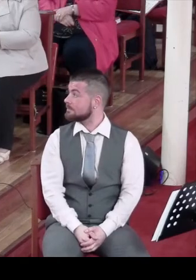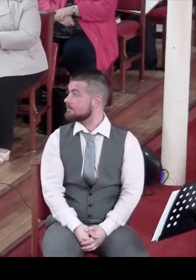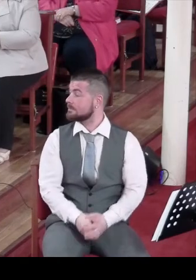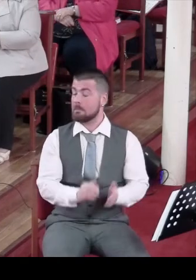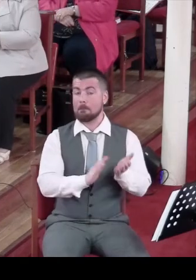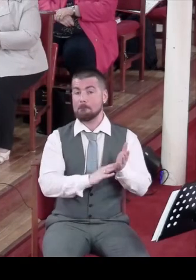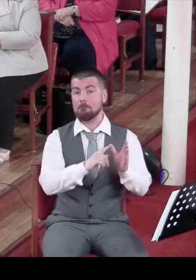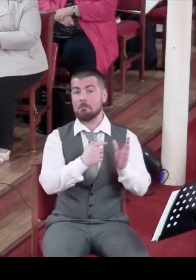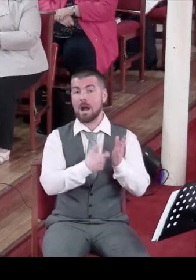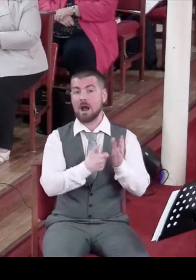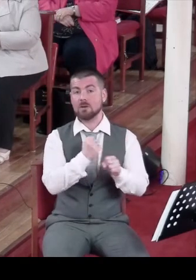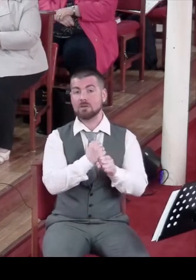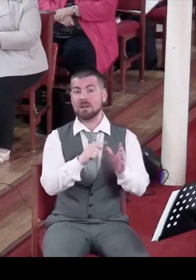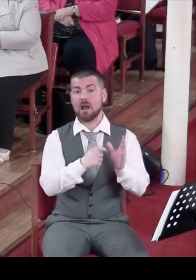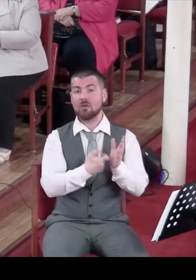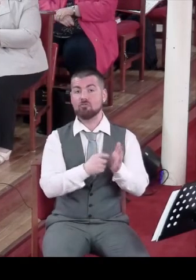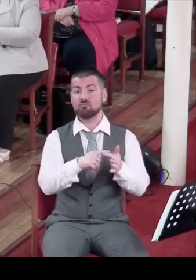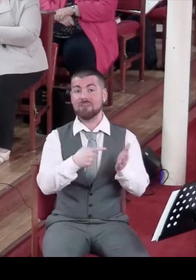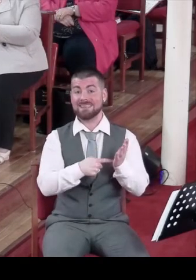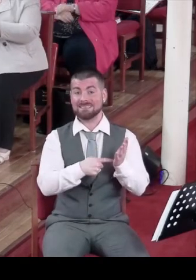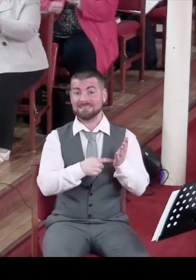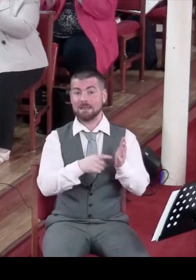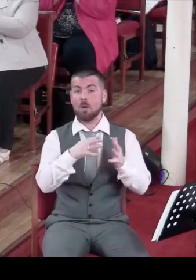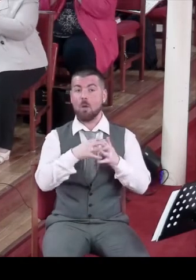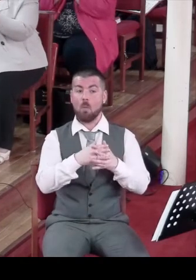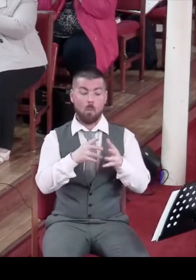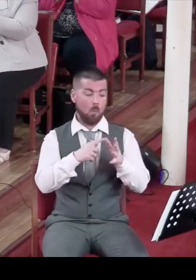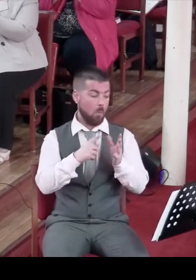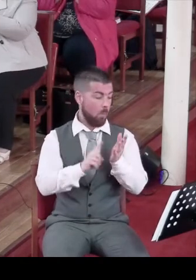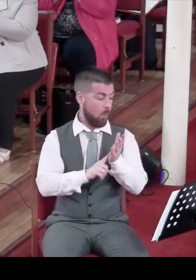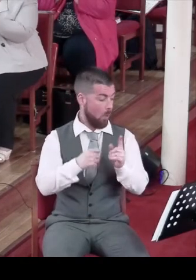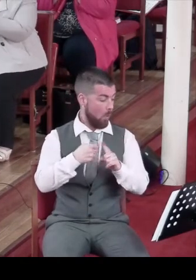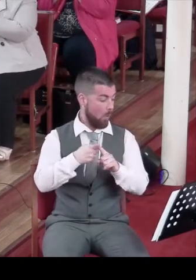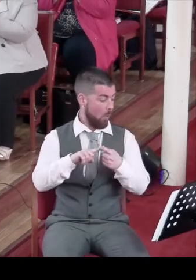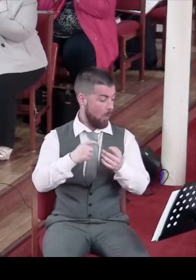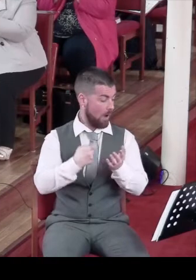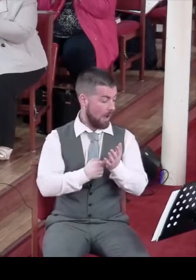Dave. Margaret Walker. I think it's your hymn coming up next.